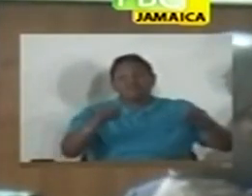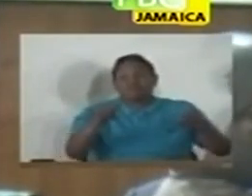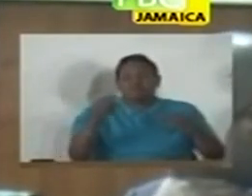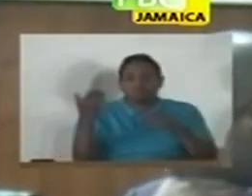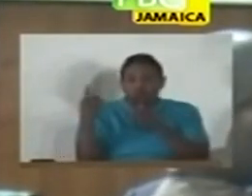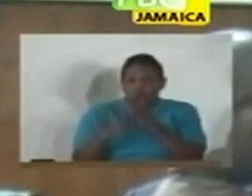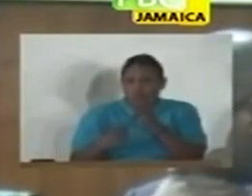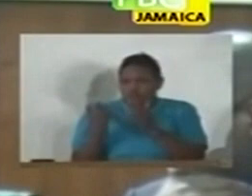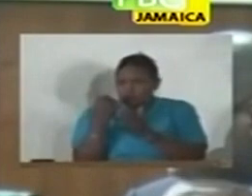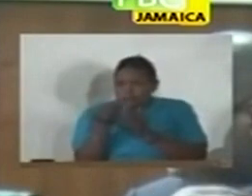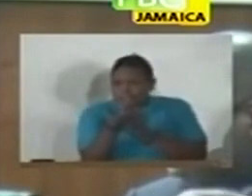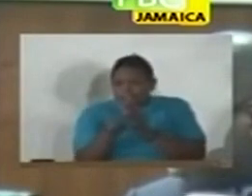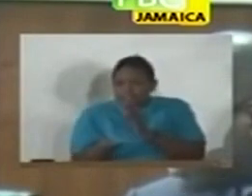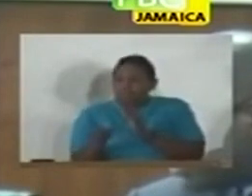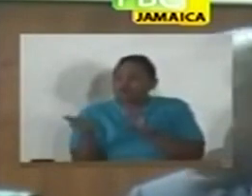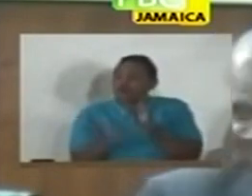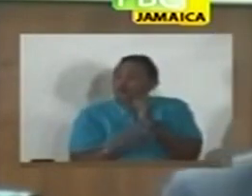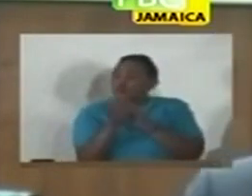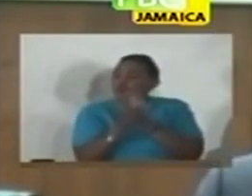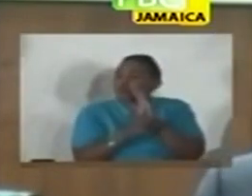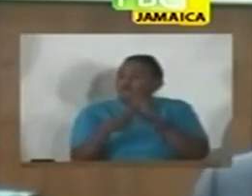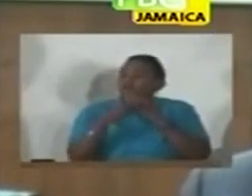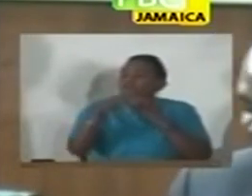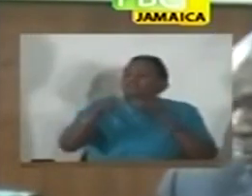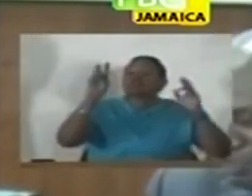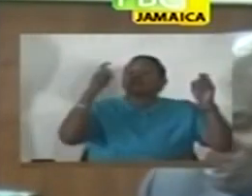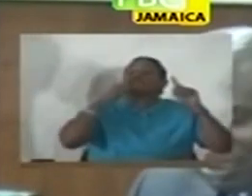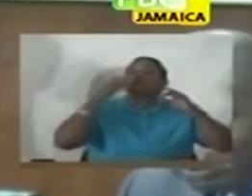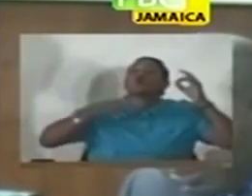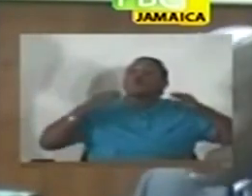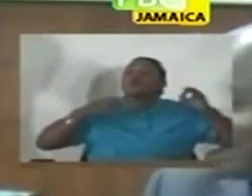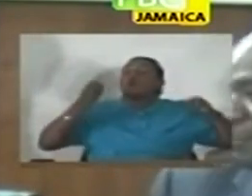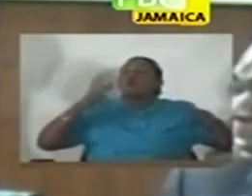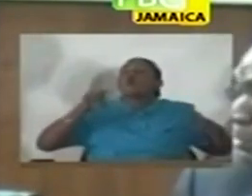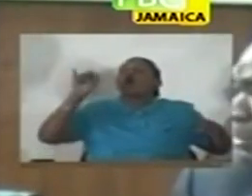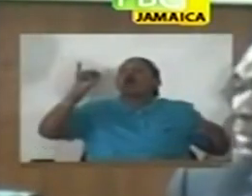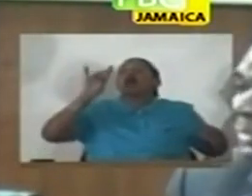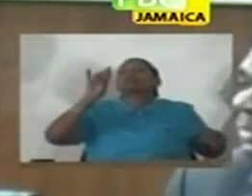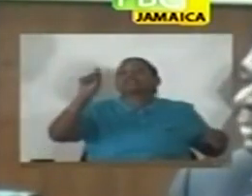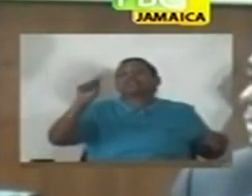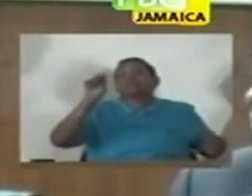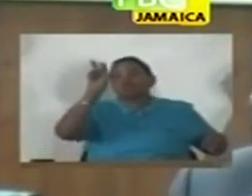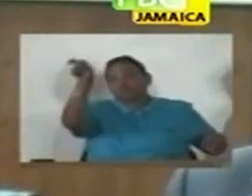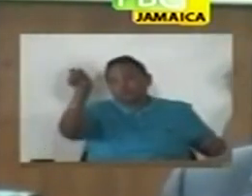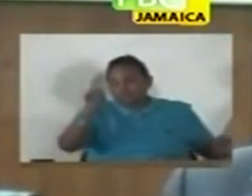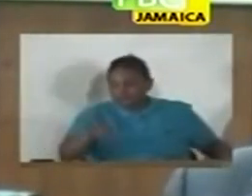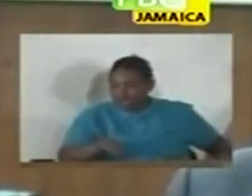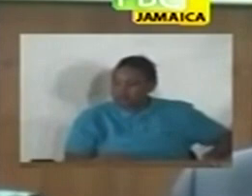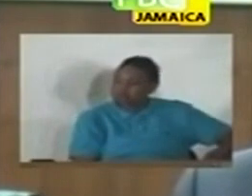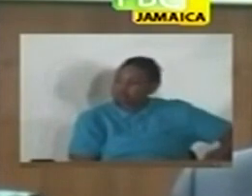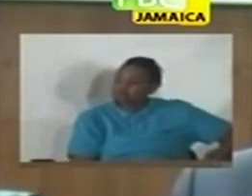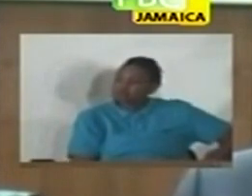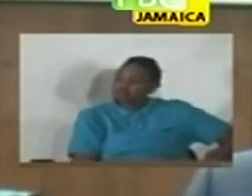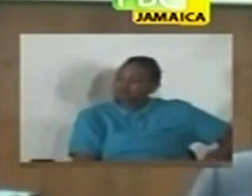them under law by referring the matters to the courts or to the Industrial Disputes Tribunal. Mr.